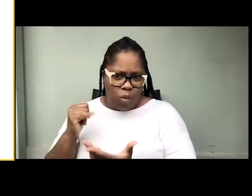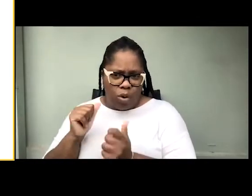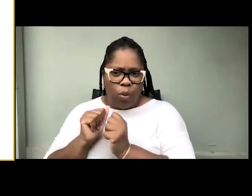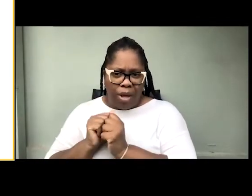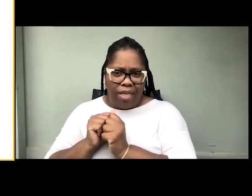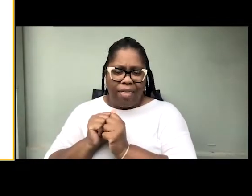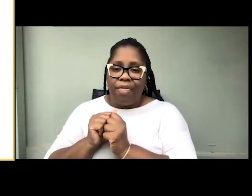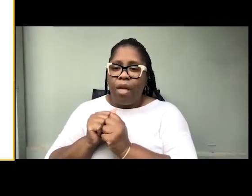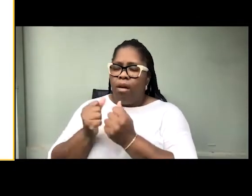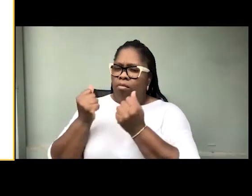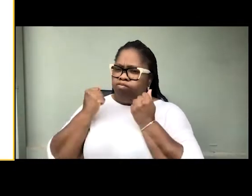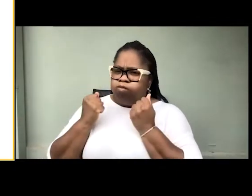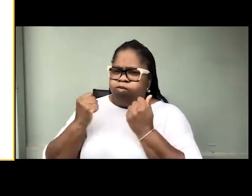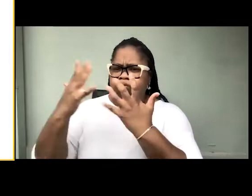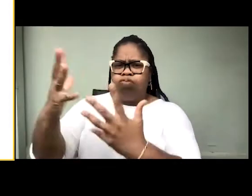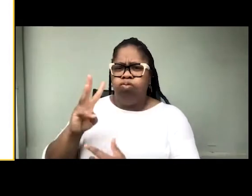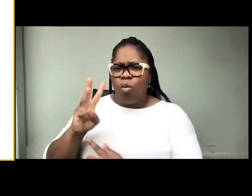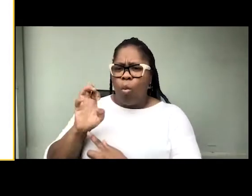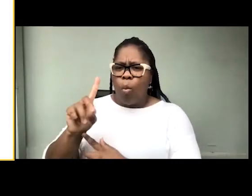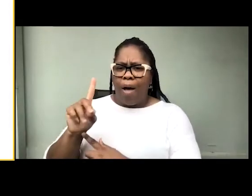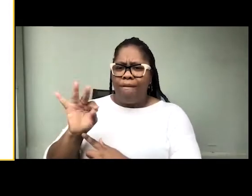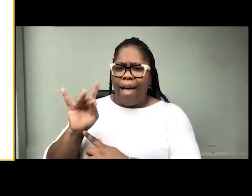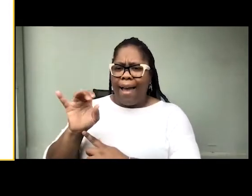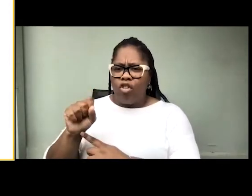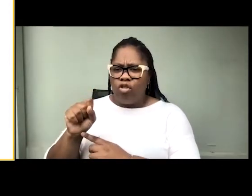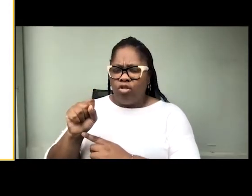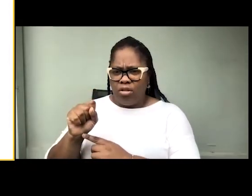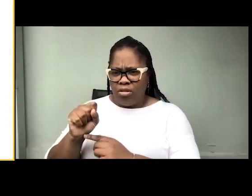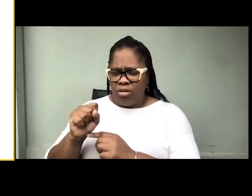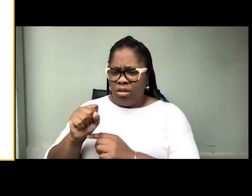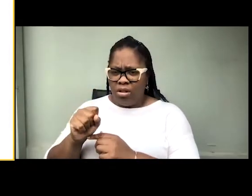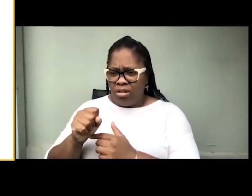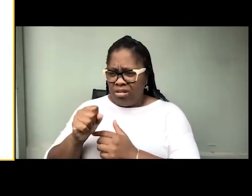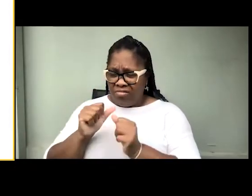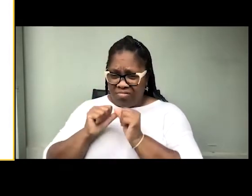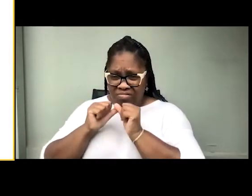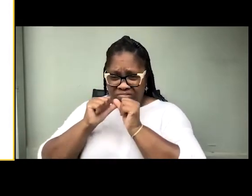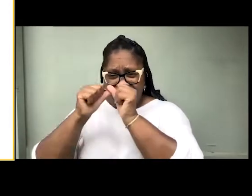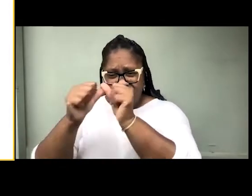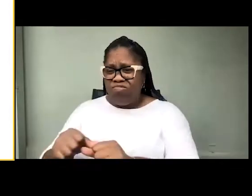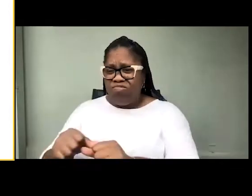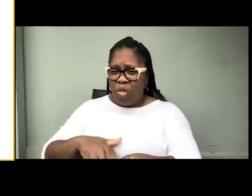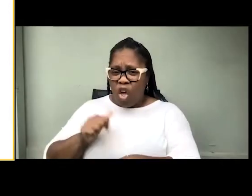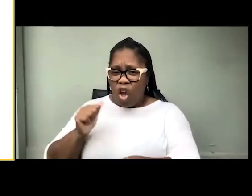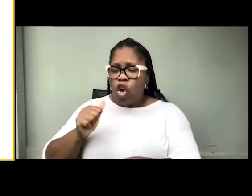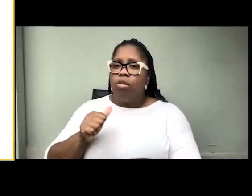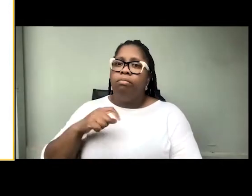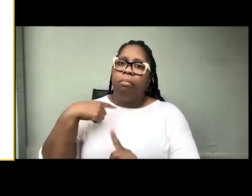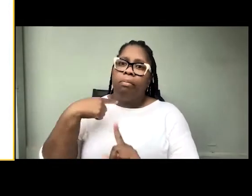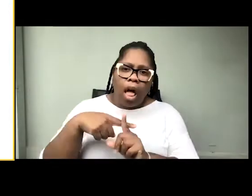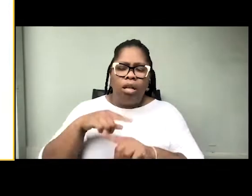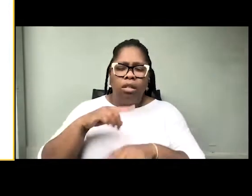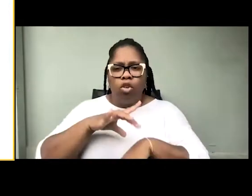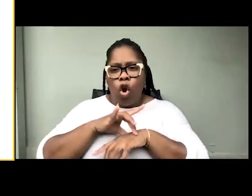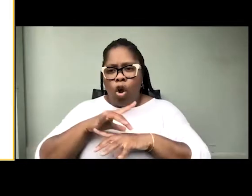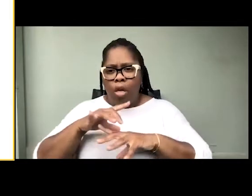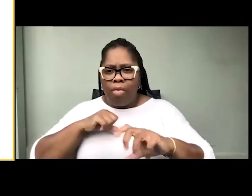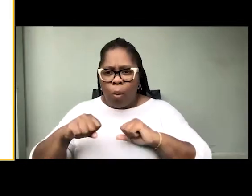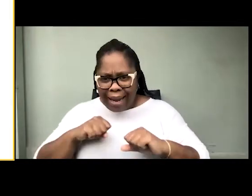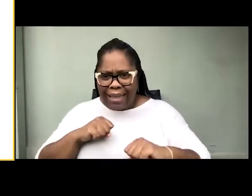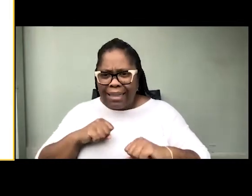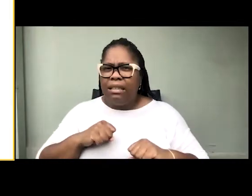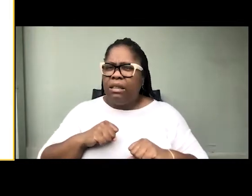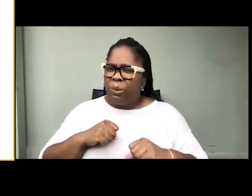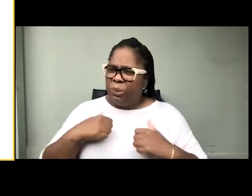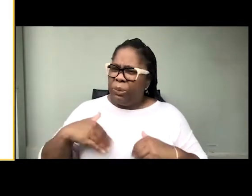the wildfire season, lengthening and lengthening every year, and that ever-present, threat of earthquake, we really need to be sure that